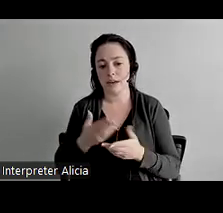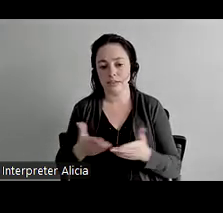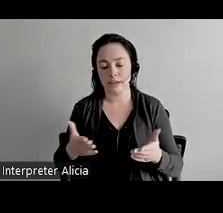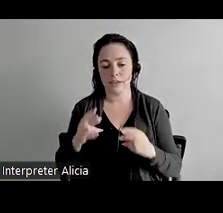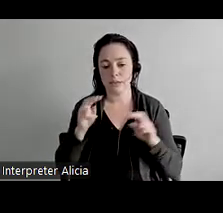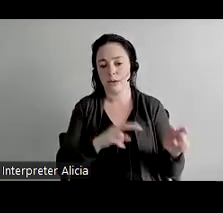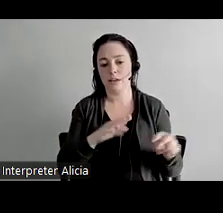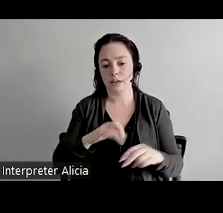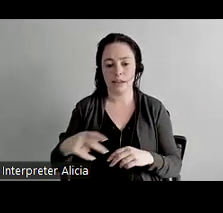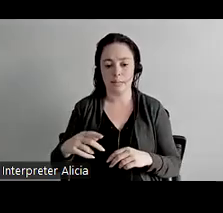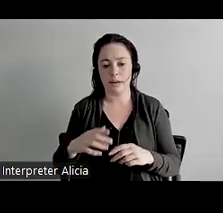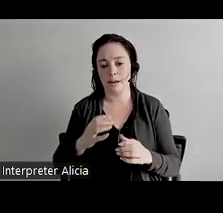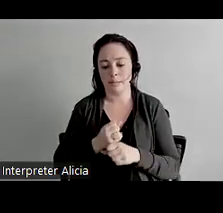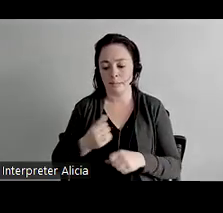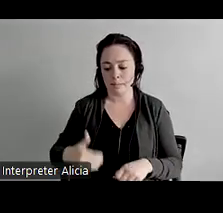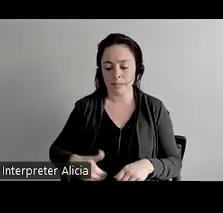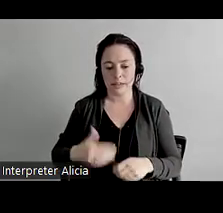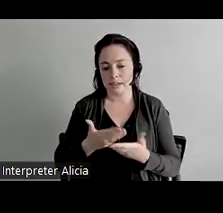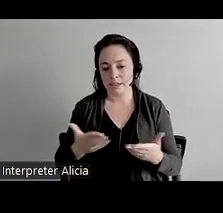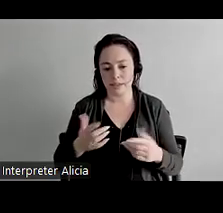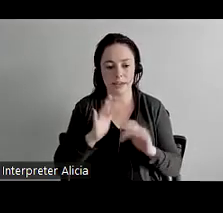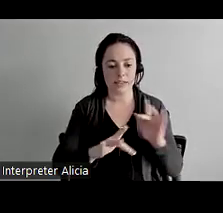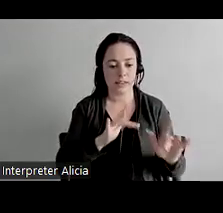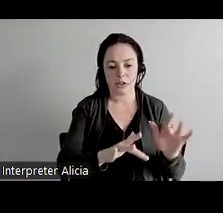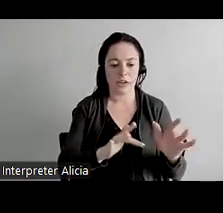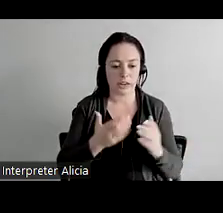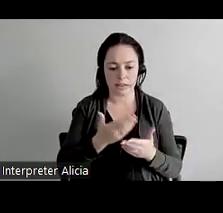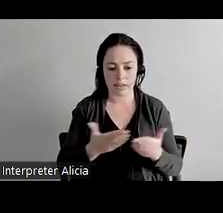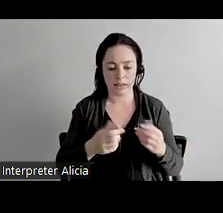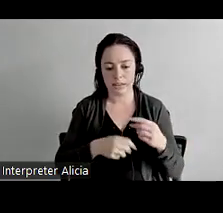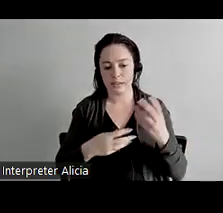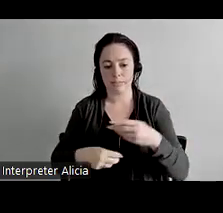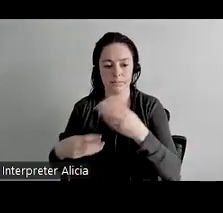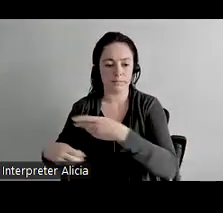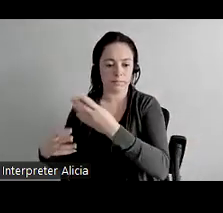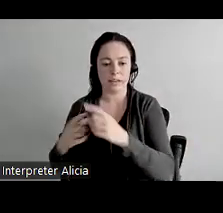get a sense of things and click on some things and learn some. But we're also doing an